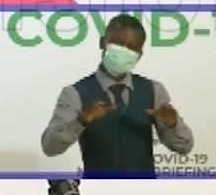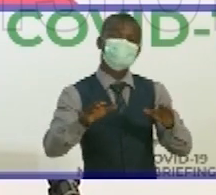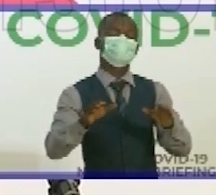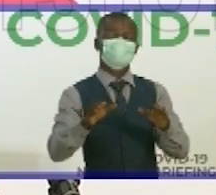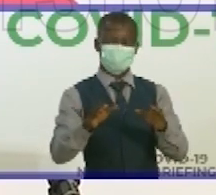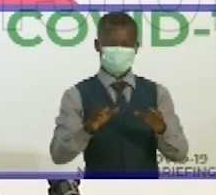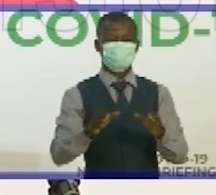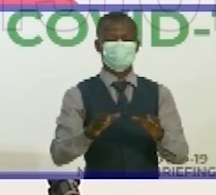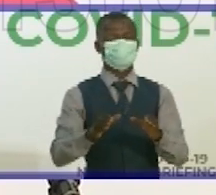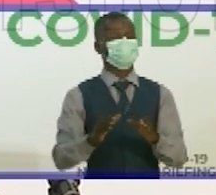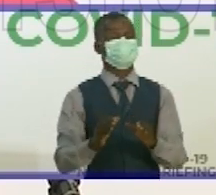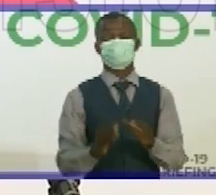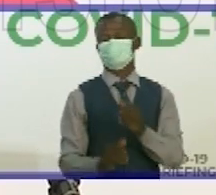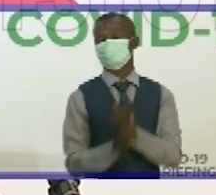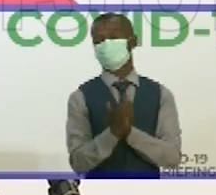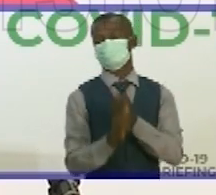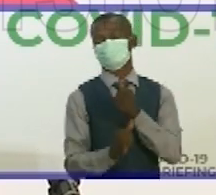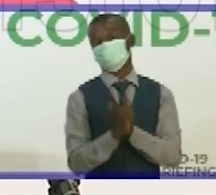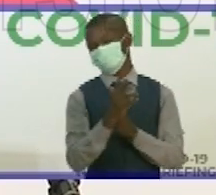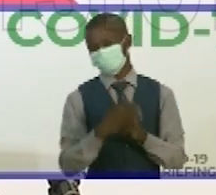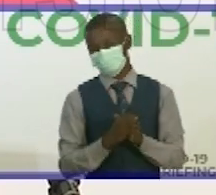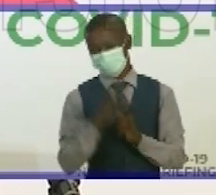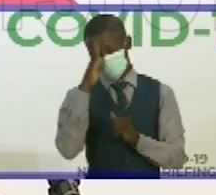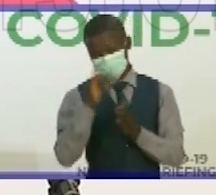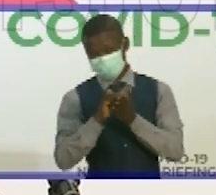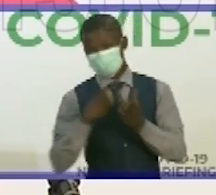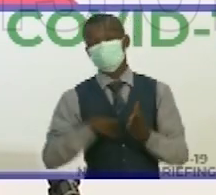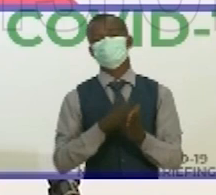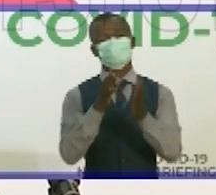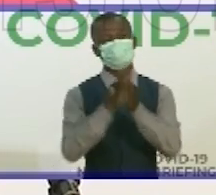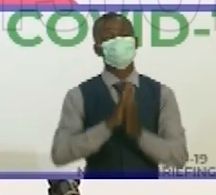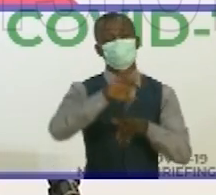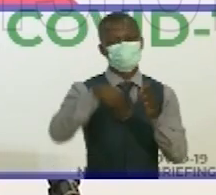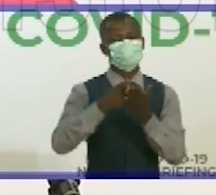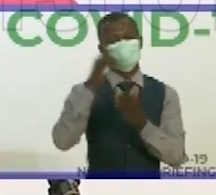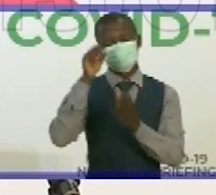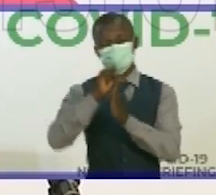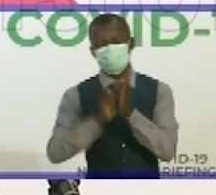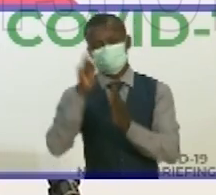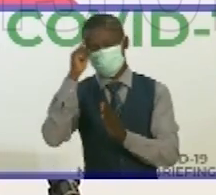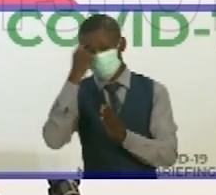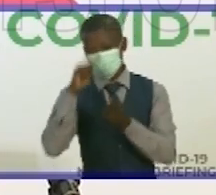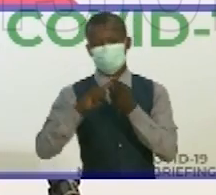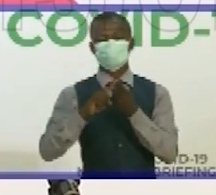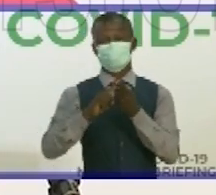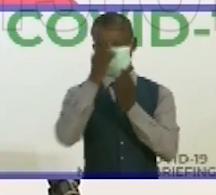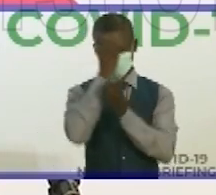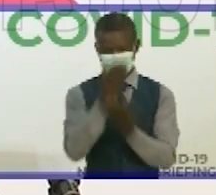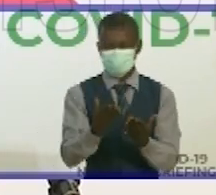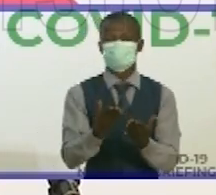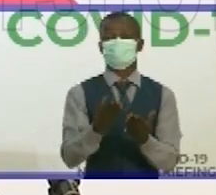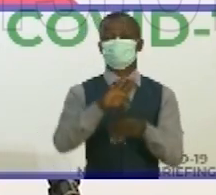potent. We urge all state governments to ensure that guidelines are adhered to, as citizens should